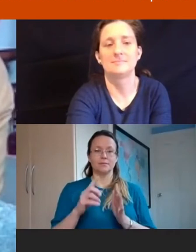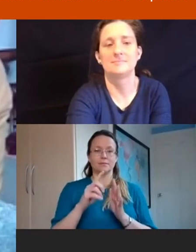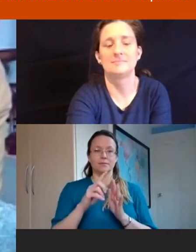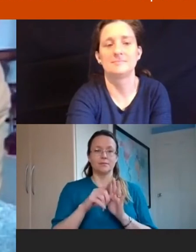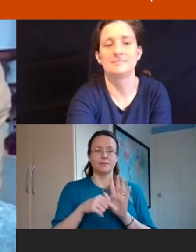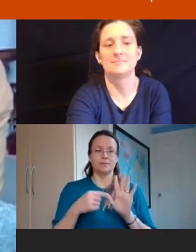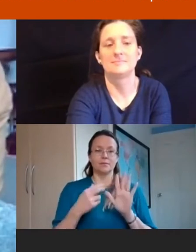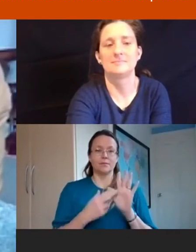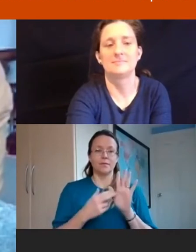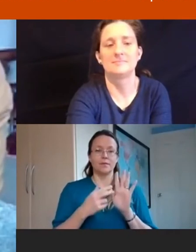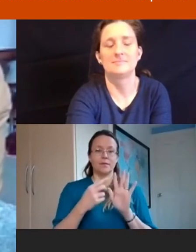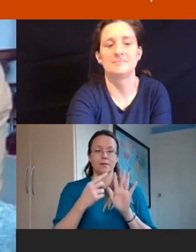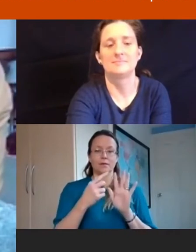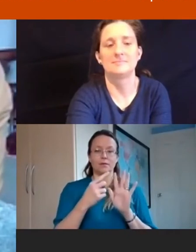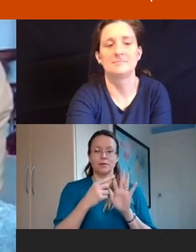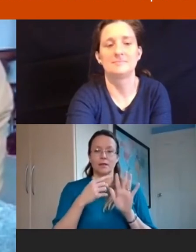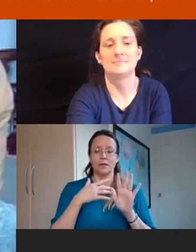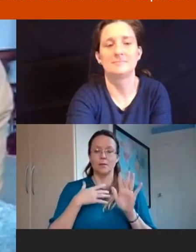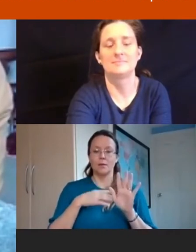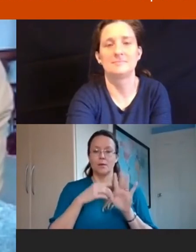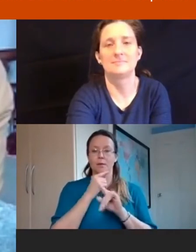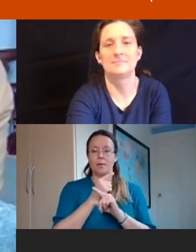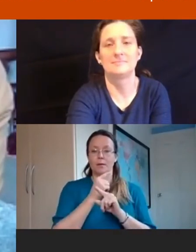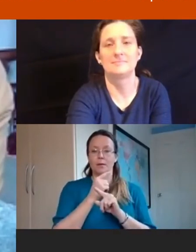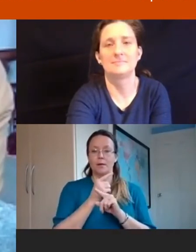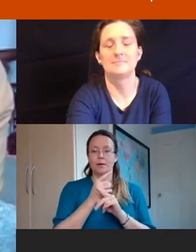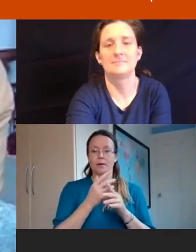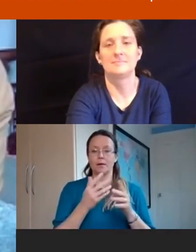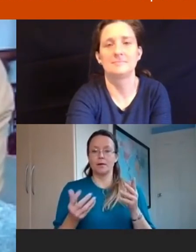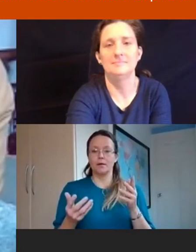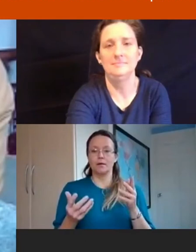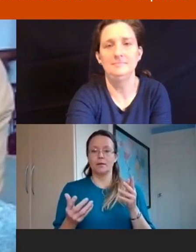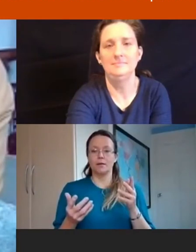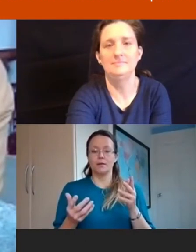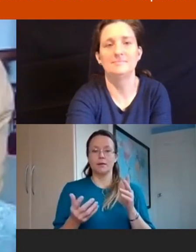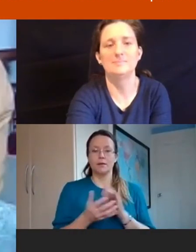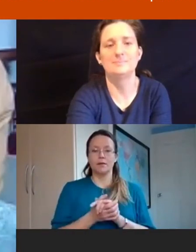Do you want to unmute and tell us your wondering?